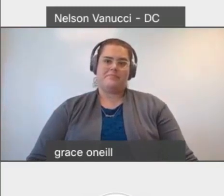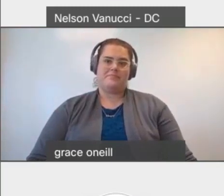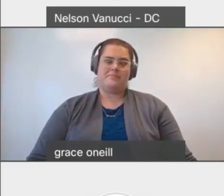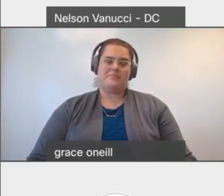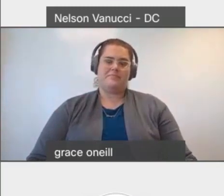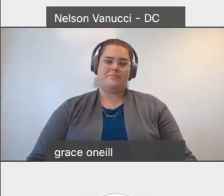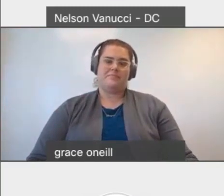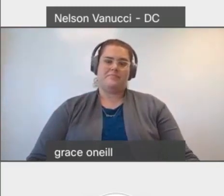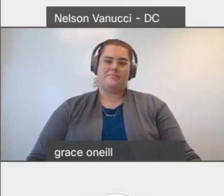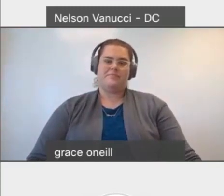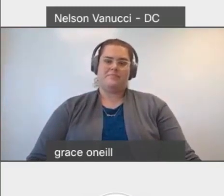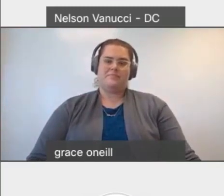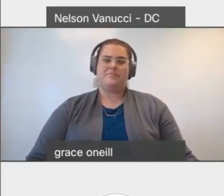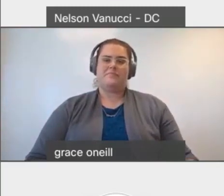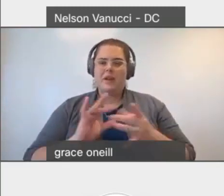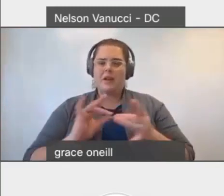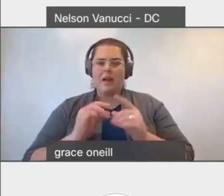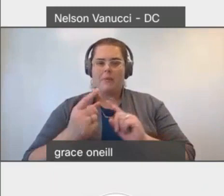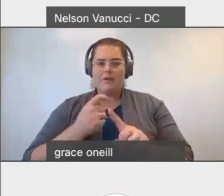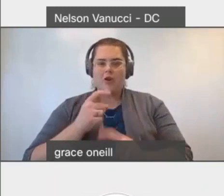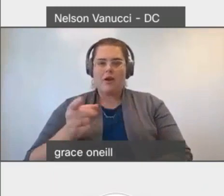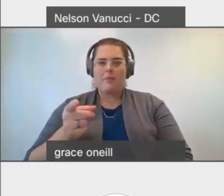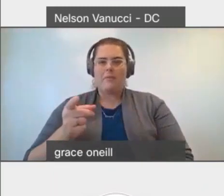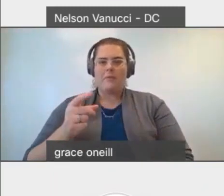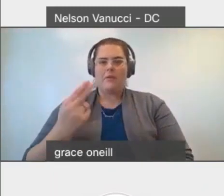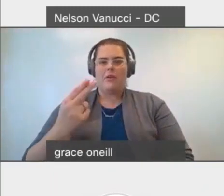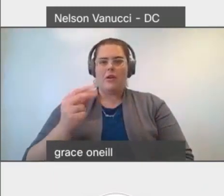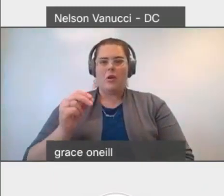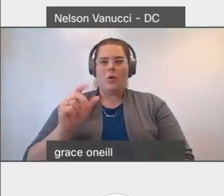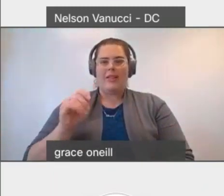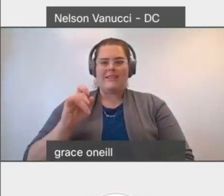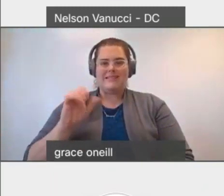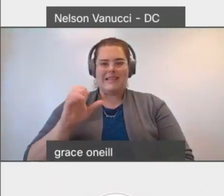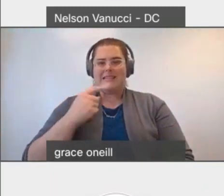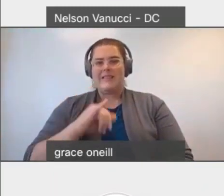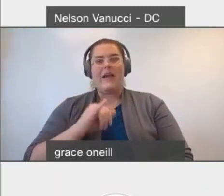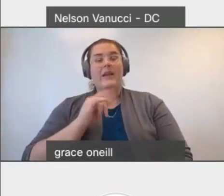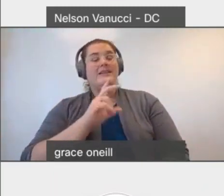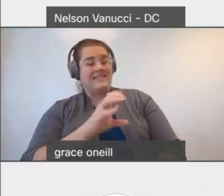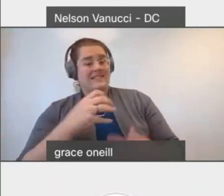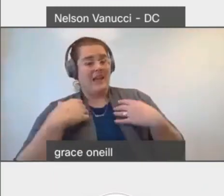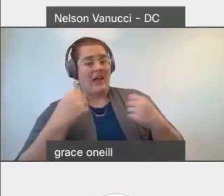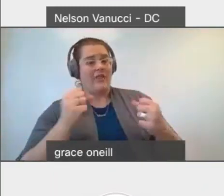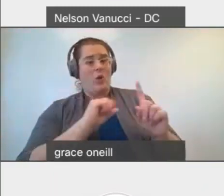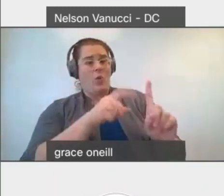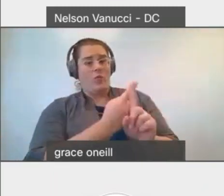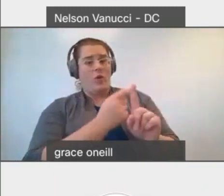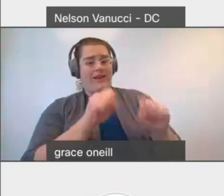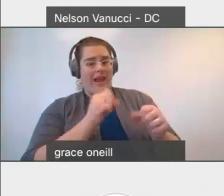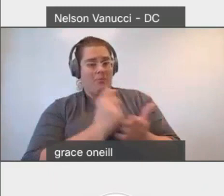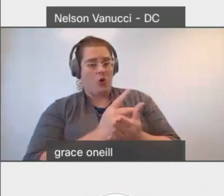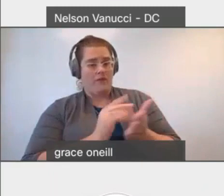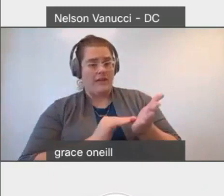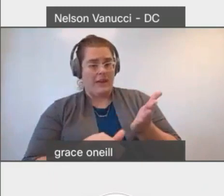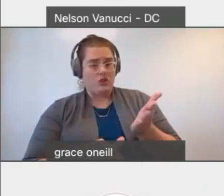And so there's a comment here from Holistic. We were told that DC Health is the only party that can approve an exemption, and that is